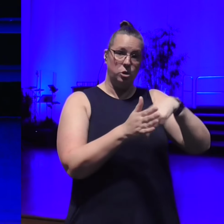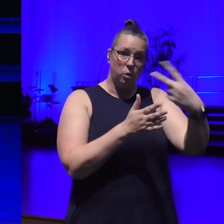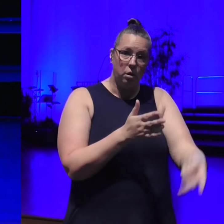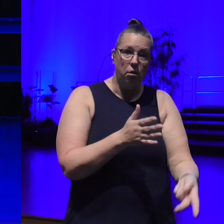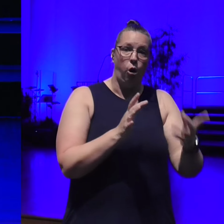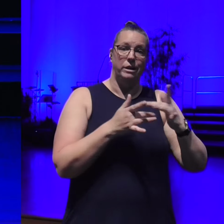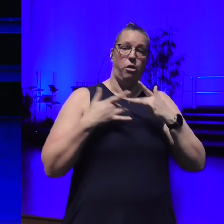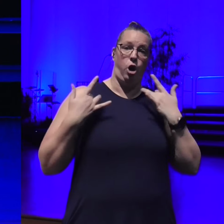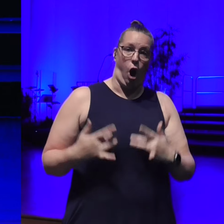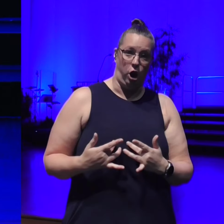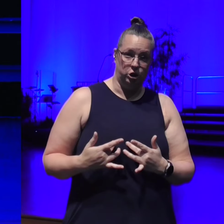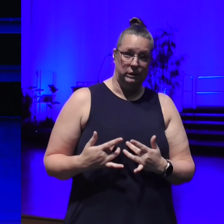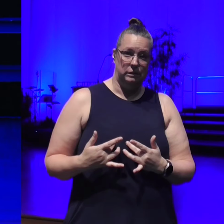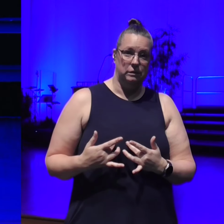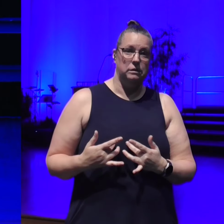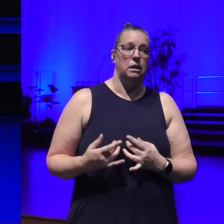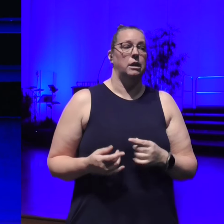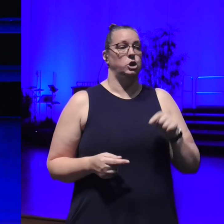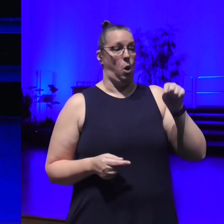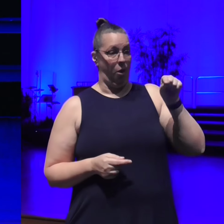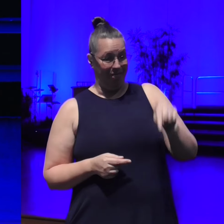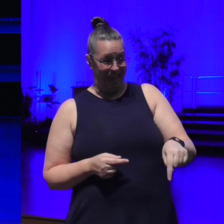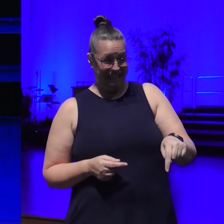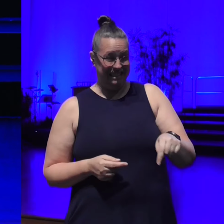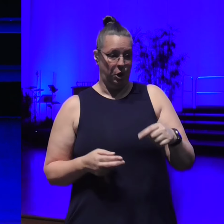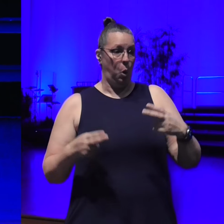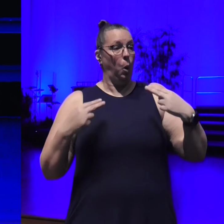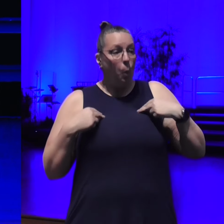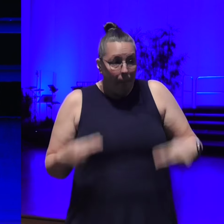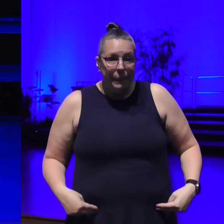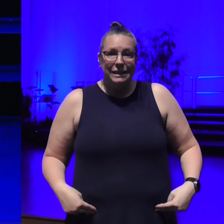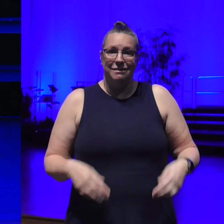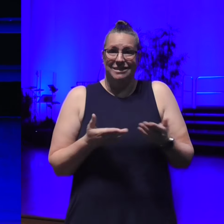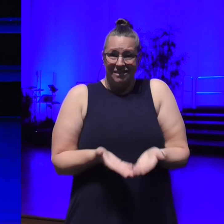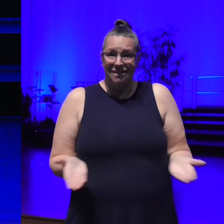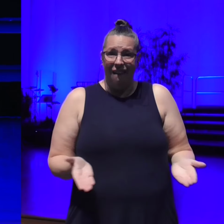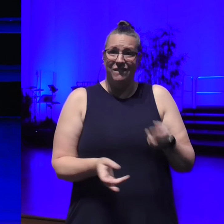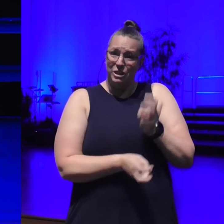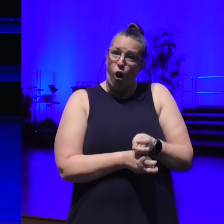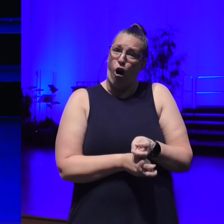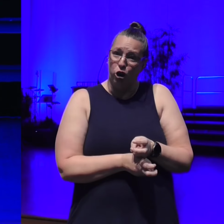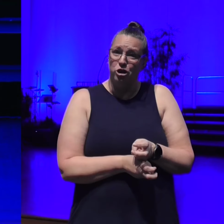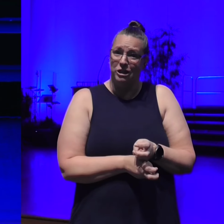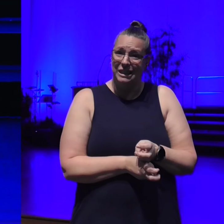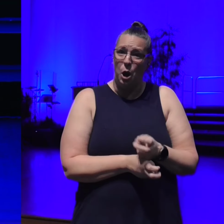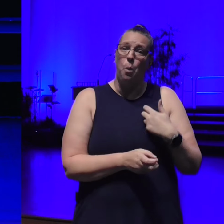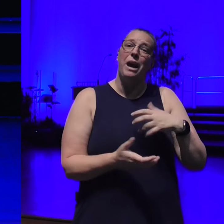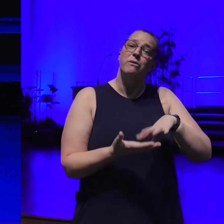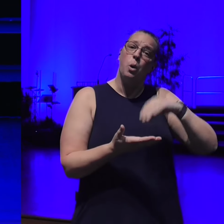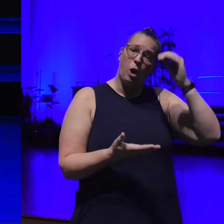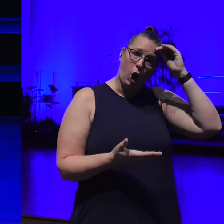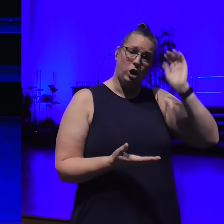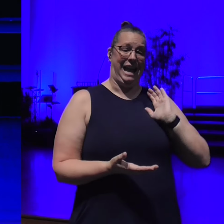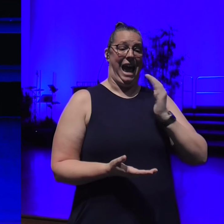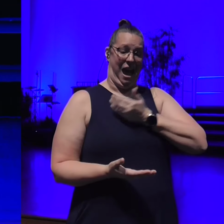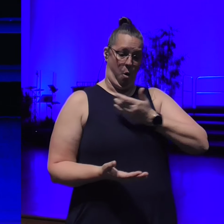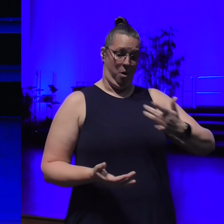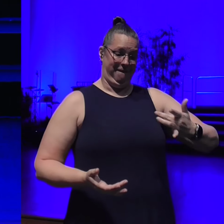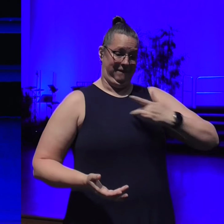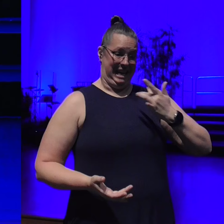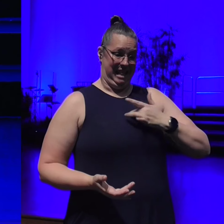yes, sometimes this being human stuff, it's hard. And we have to learn to have our feelings and to